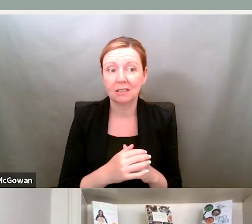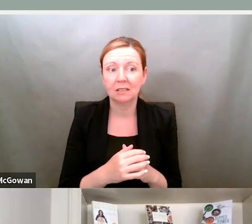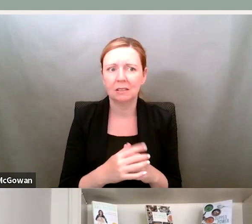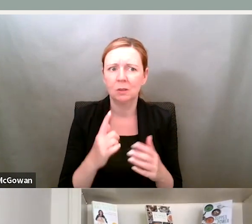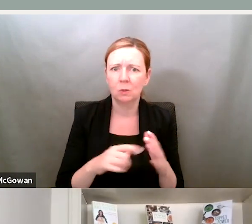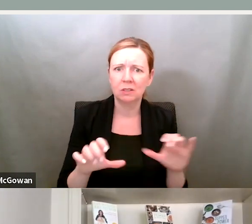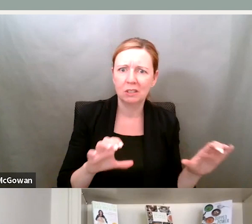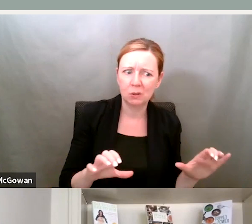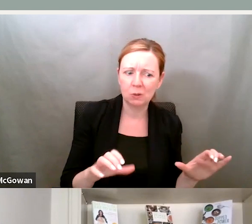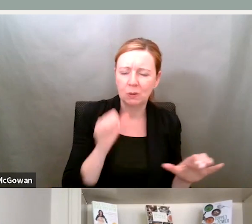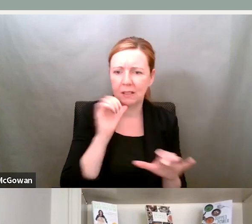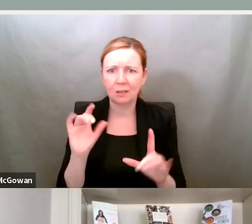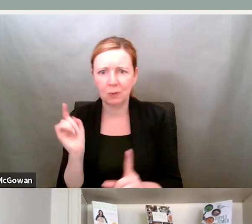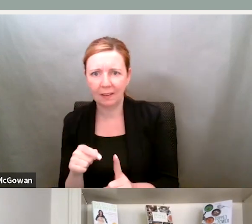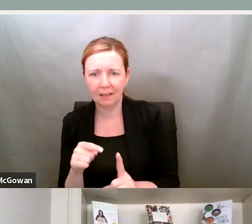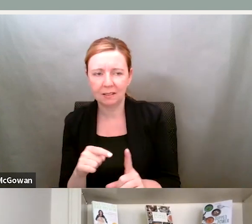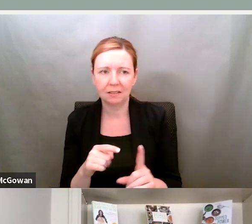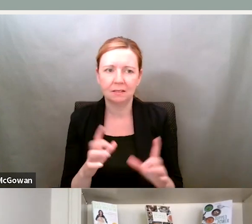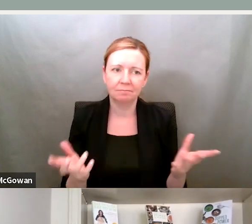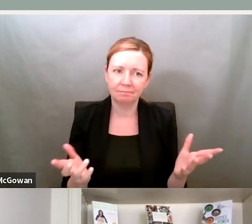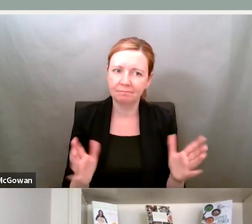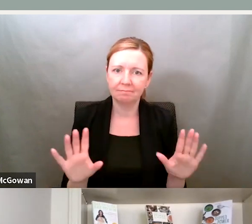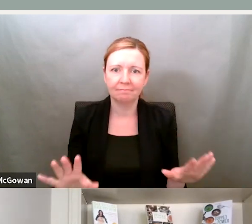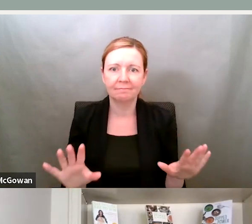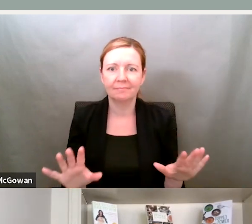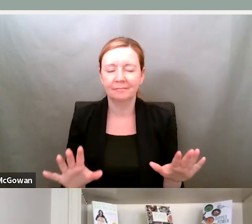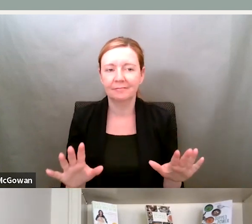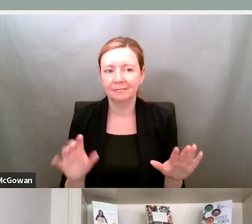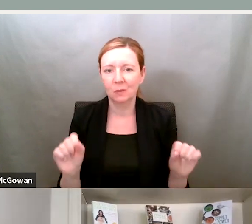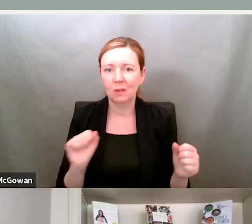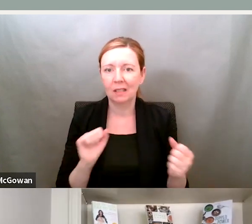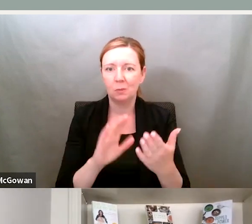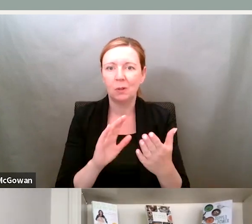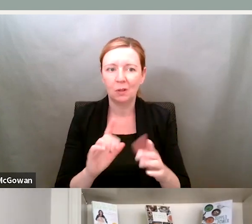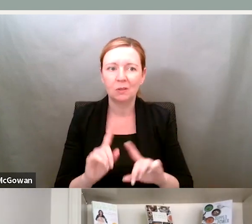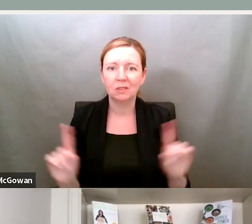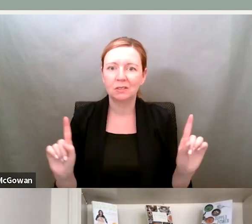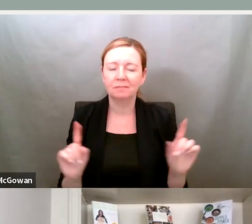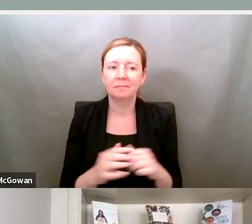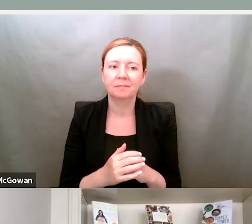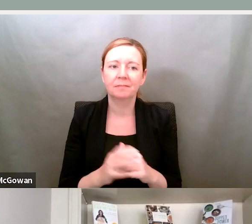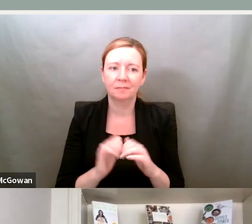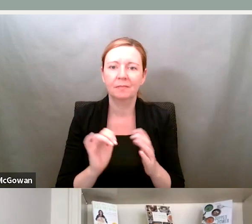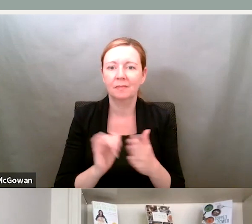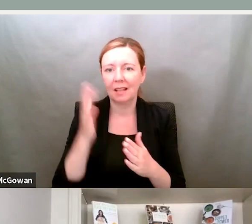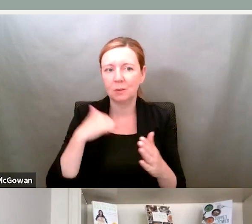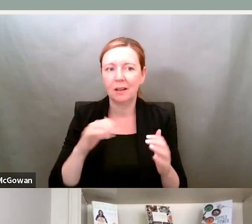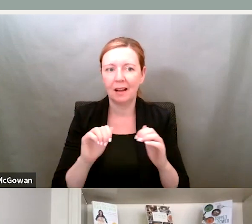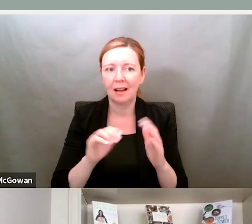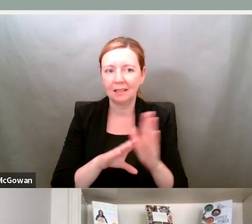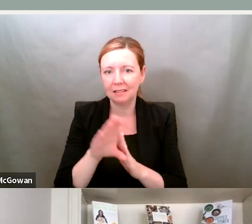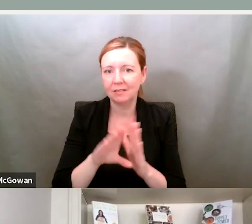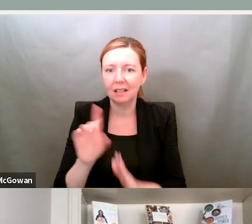do? What should I not do? What should I not do? And there's a way to approach it. And that's why I developed the Bella Nutrition